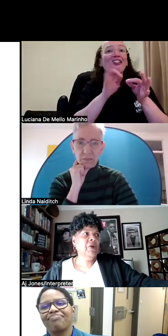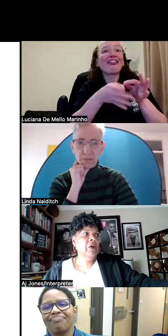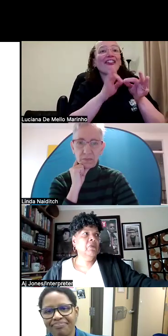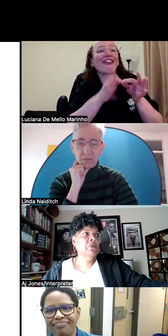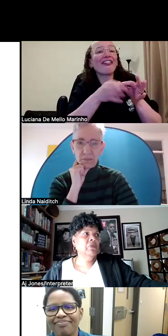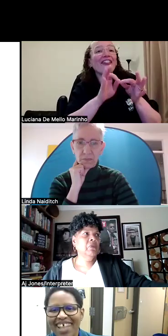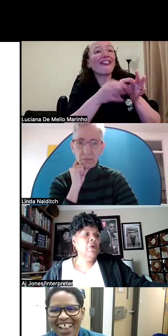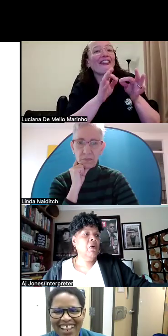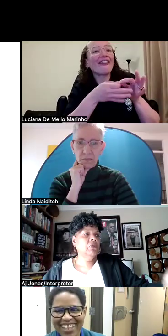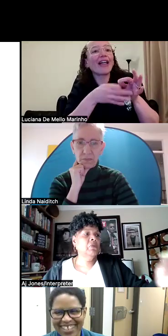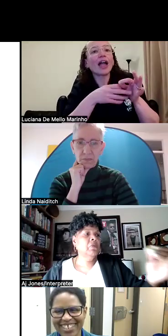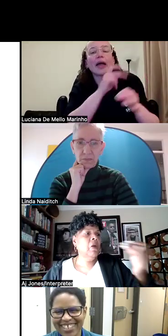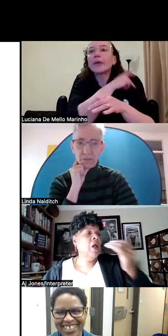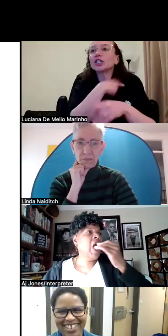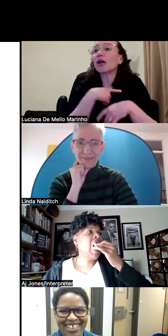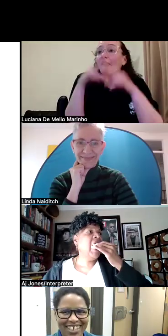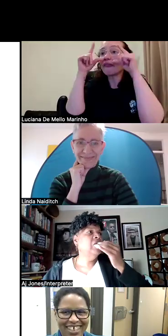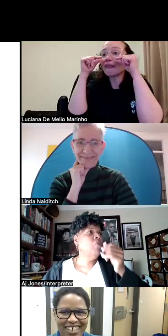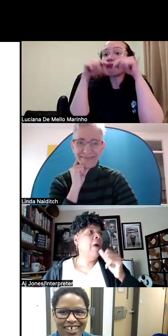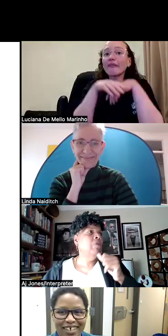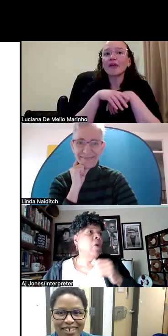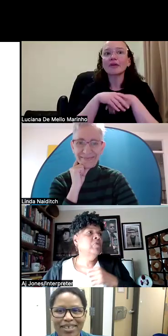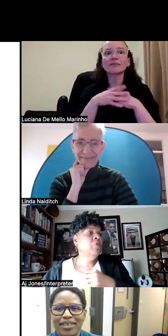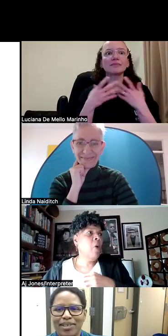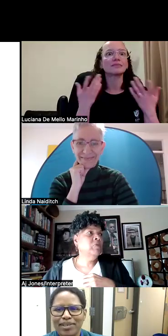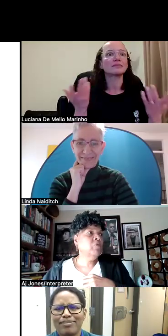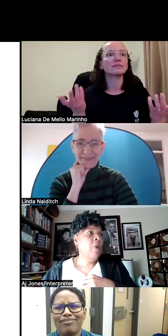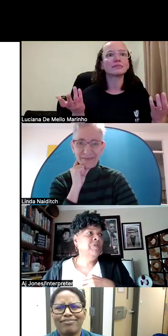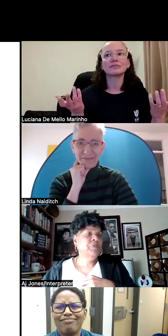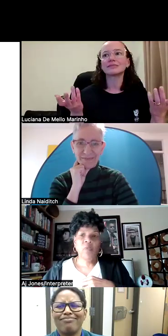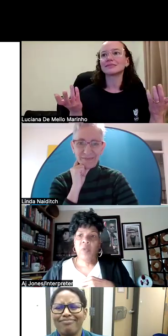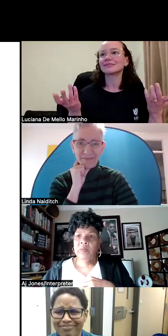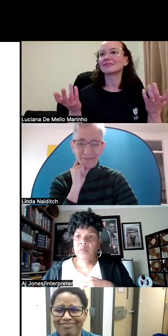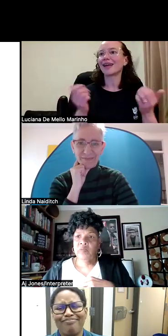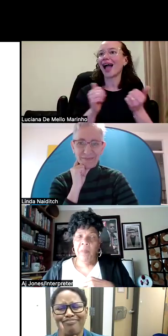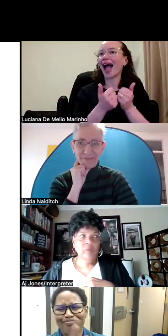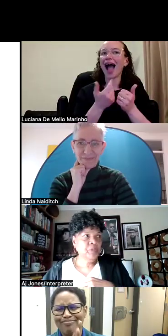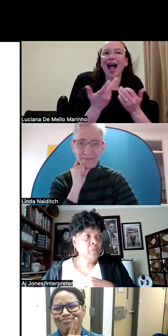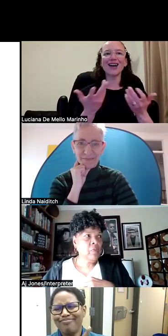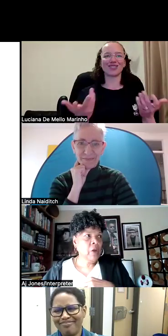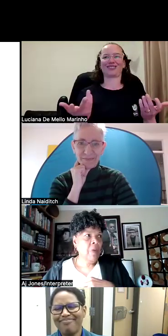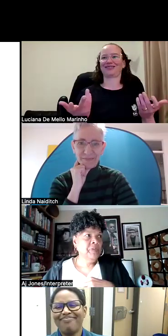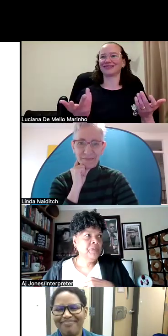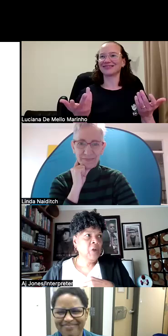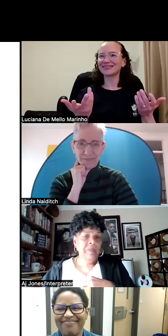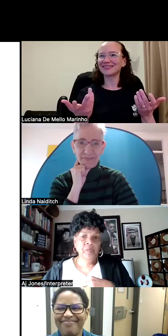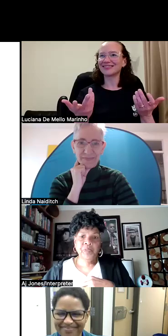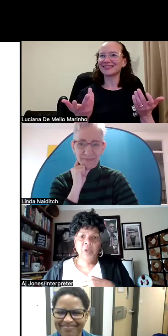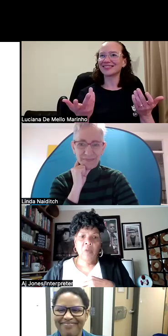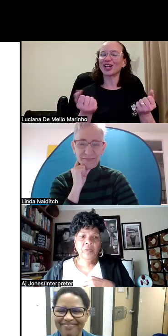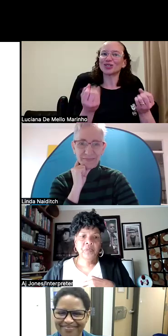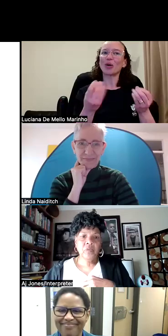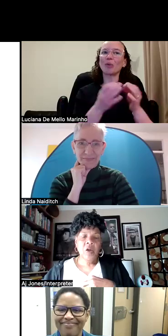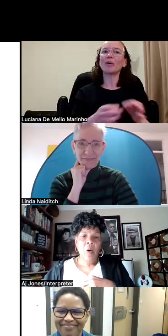see, and so you're kind of just interpreting, and the patient's eyes are closed. Well,